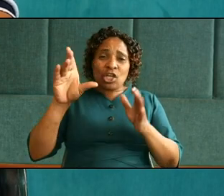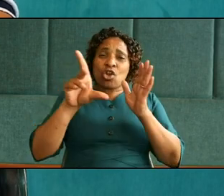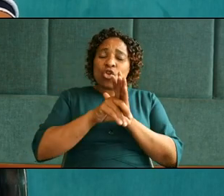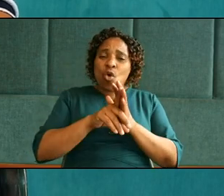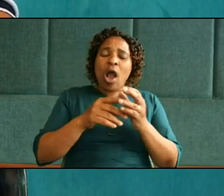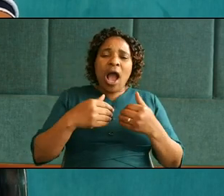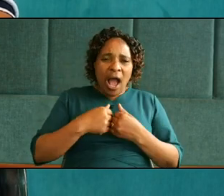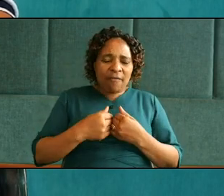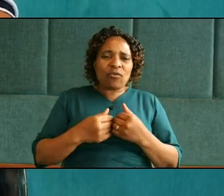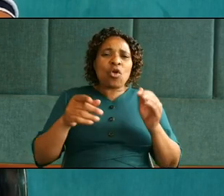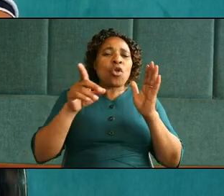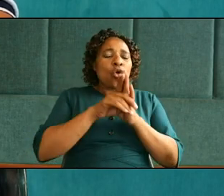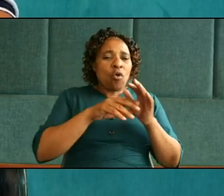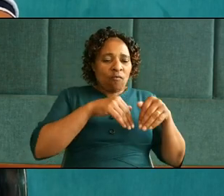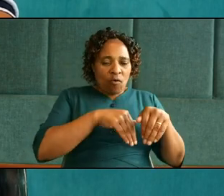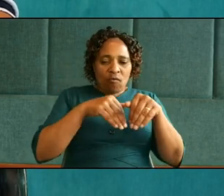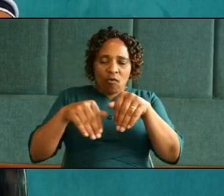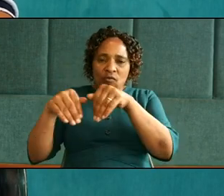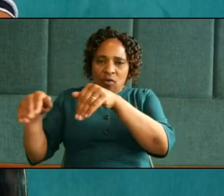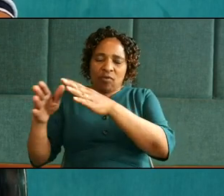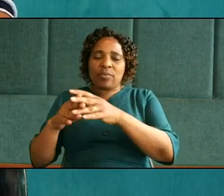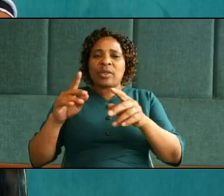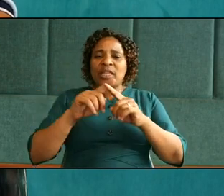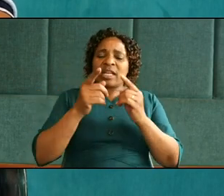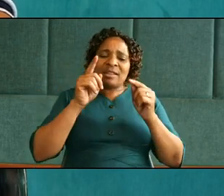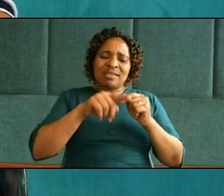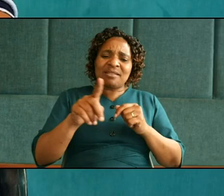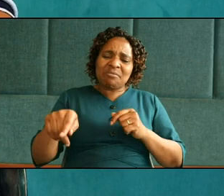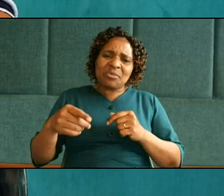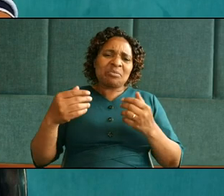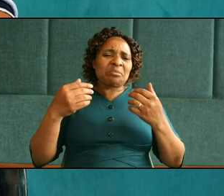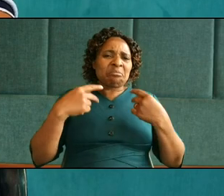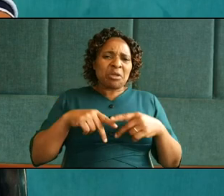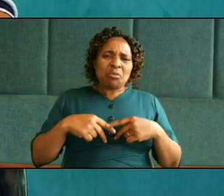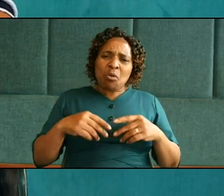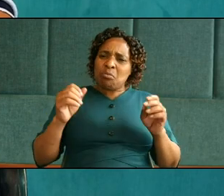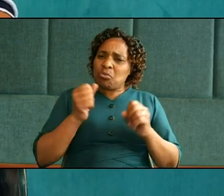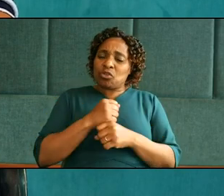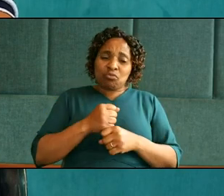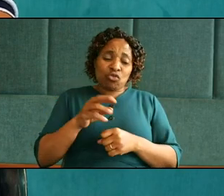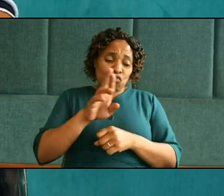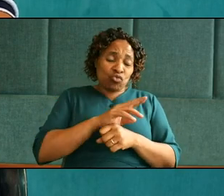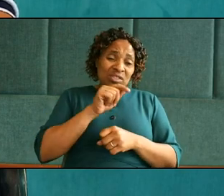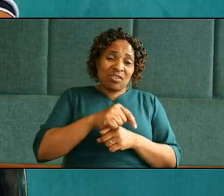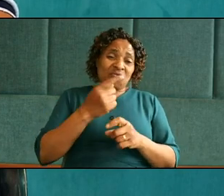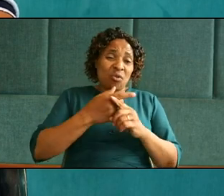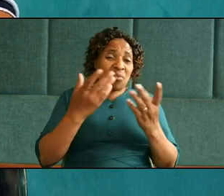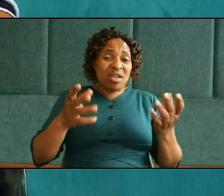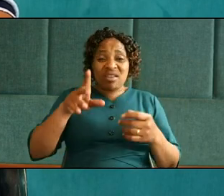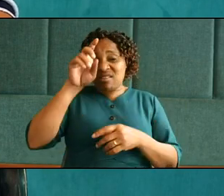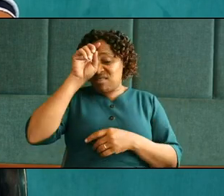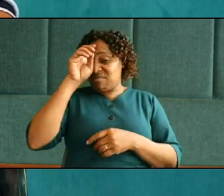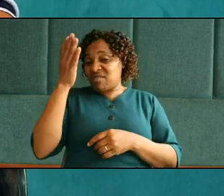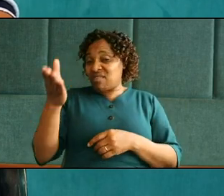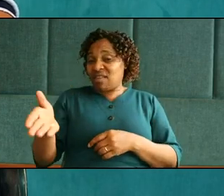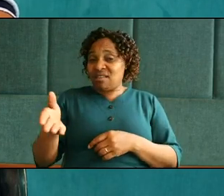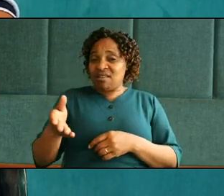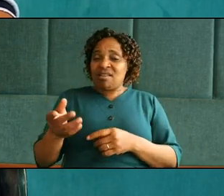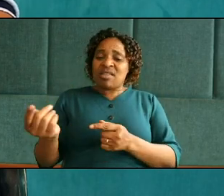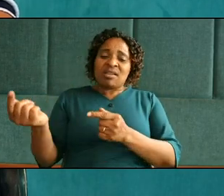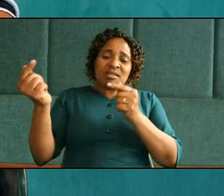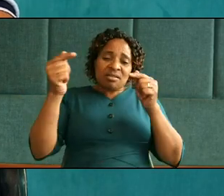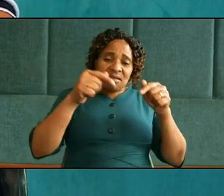and regulations that they had to follow. And these people, they weren't used to that because they were just from Egypt. They got